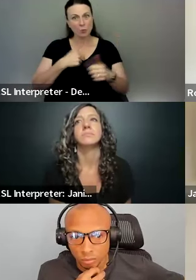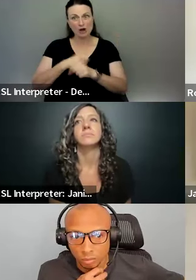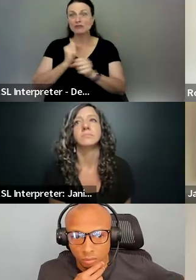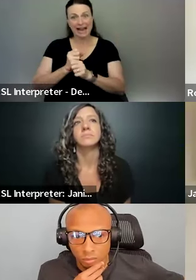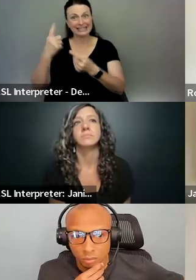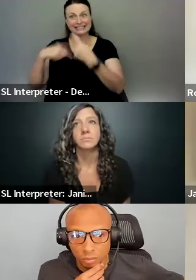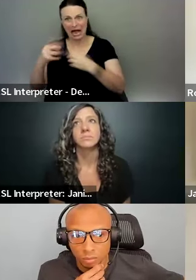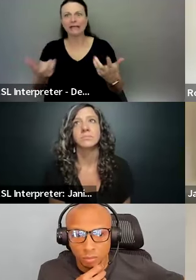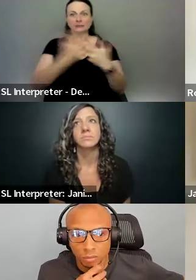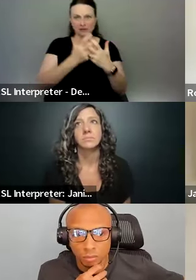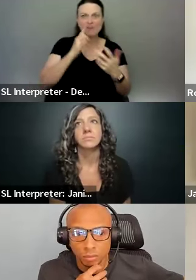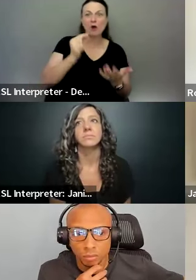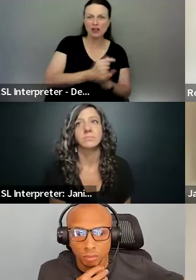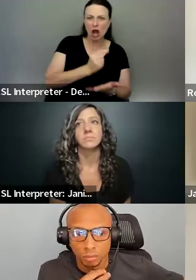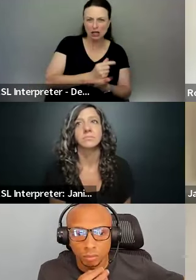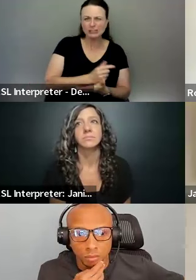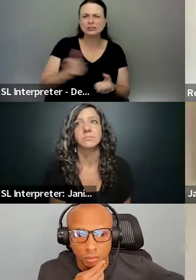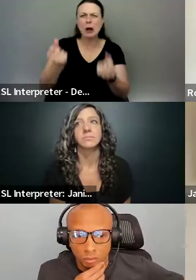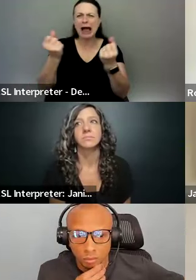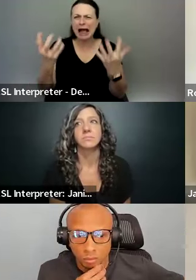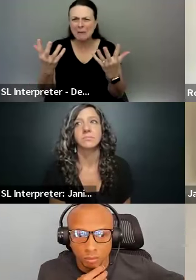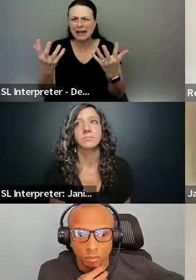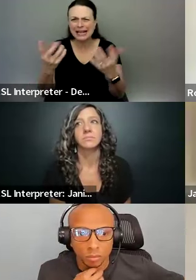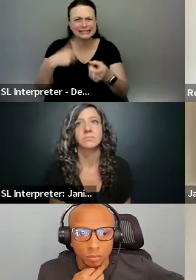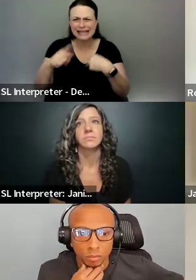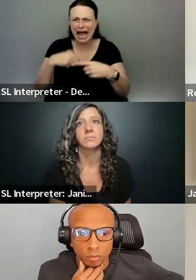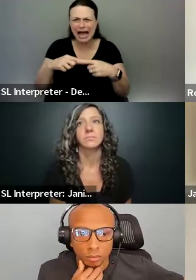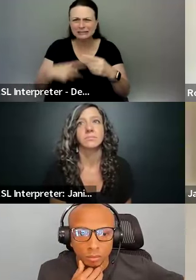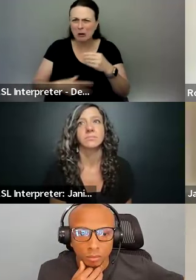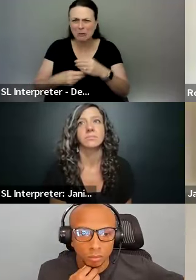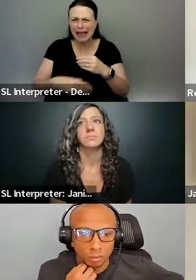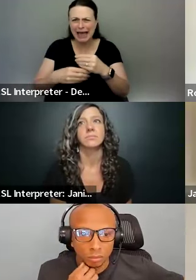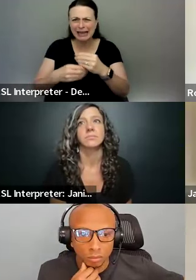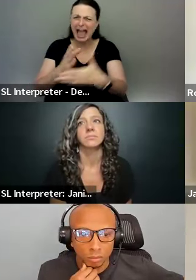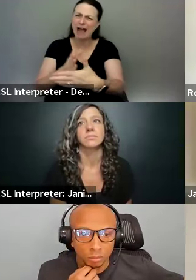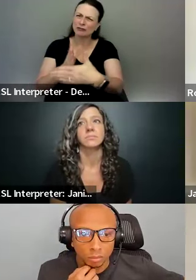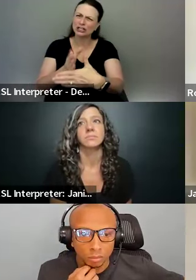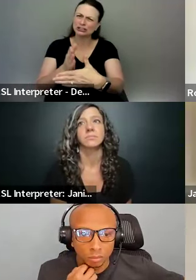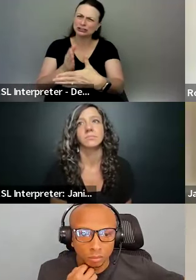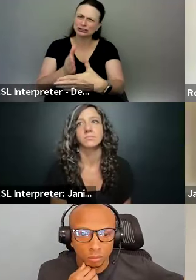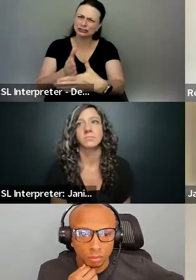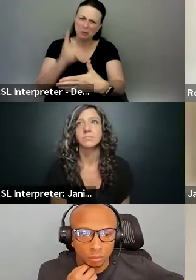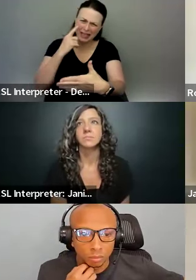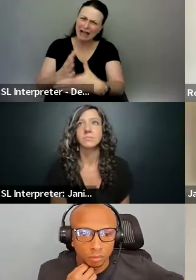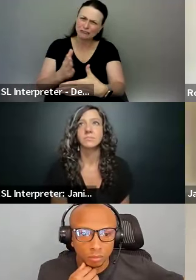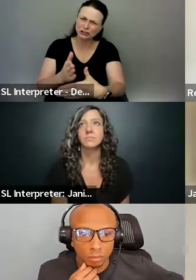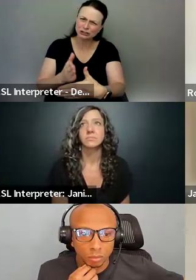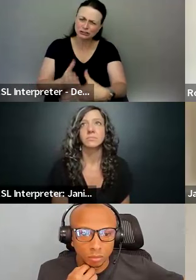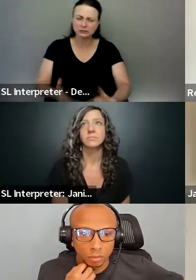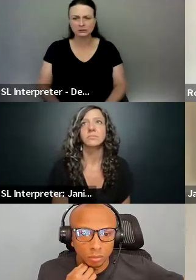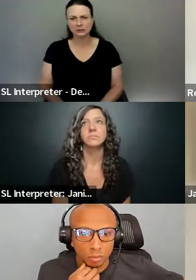glossary. So how many signs are we adding on an average per month?